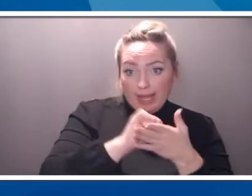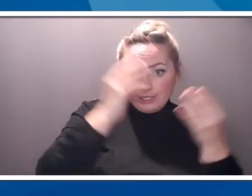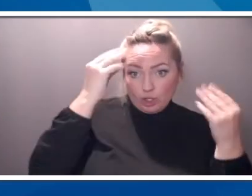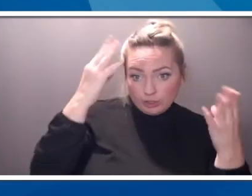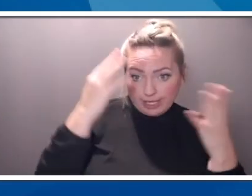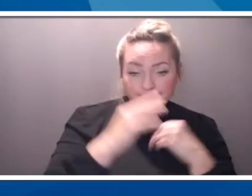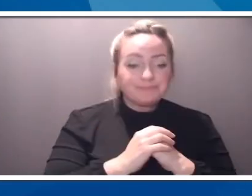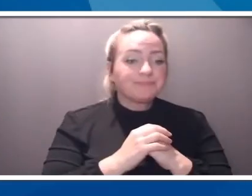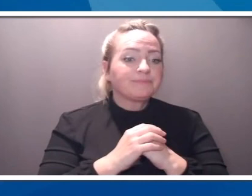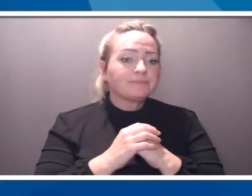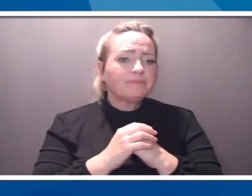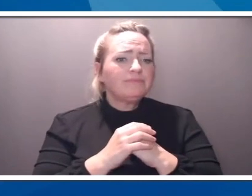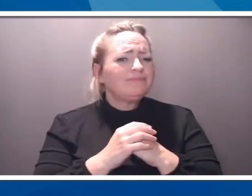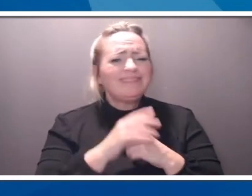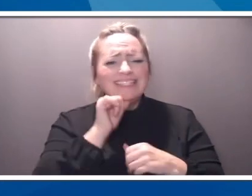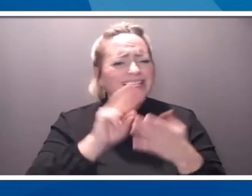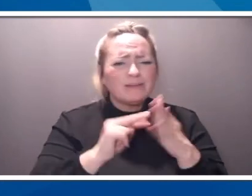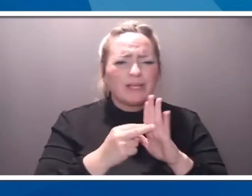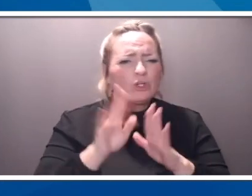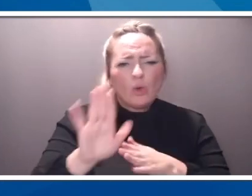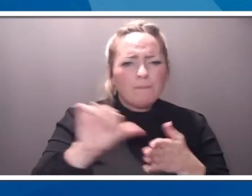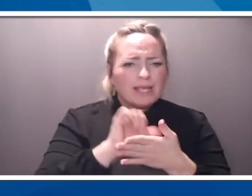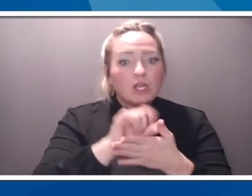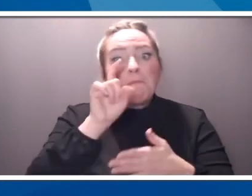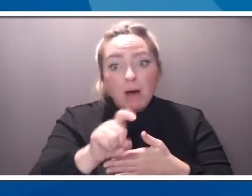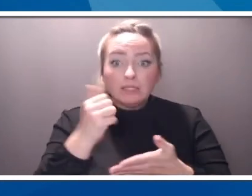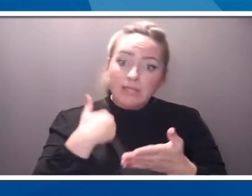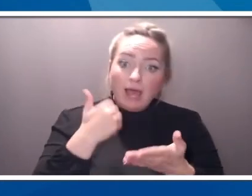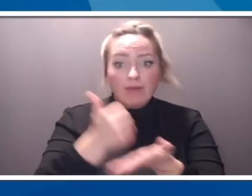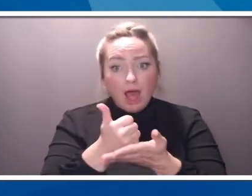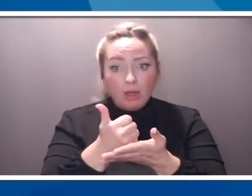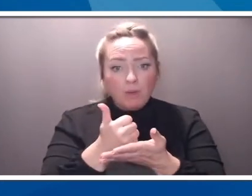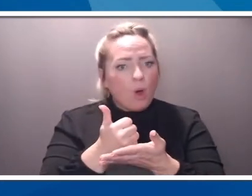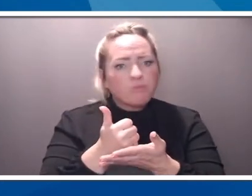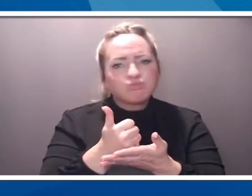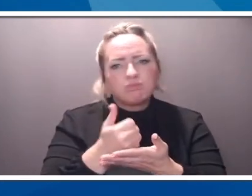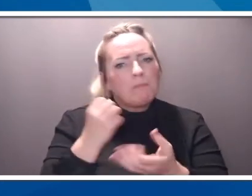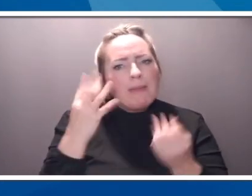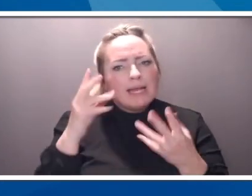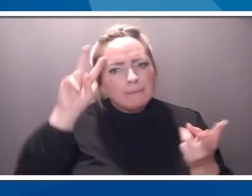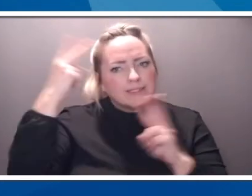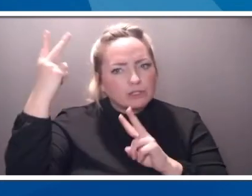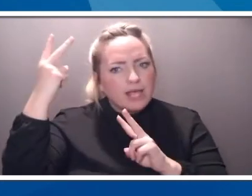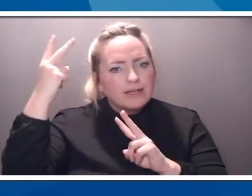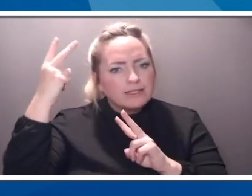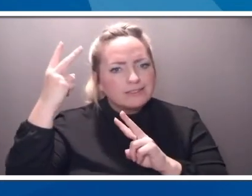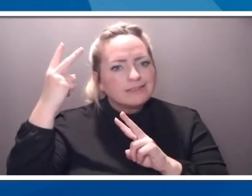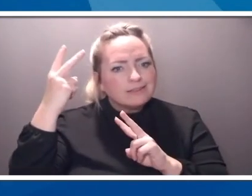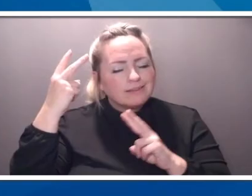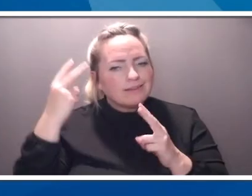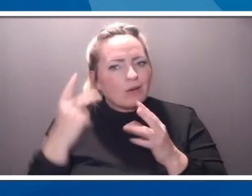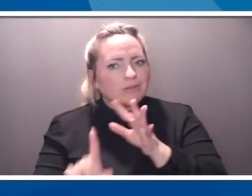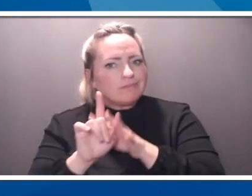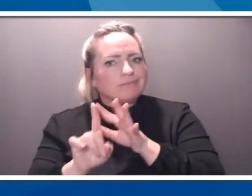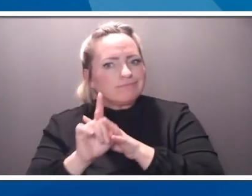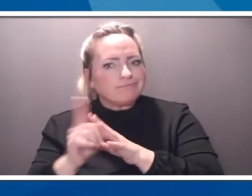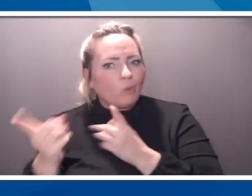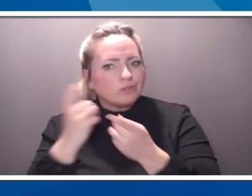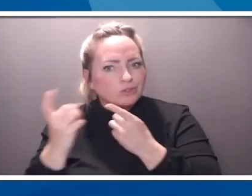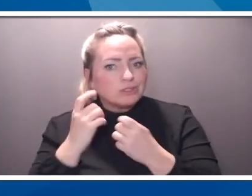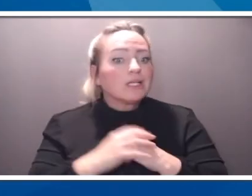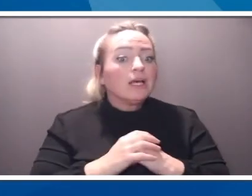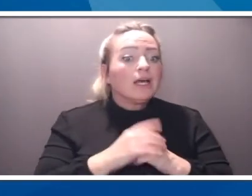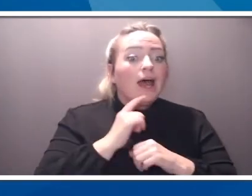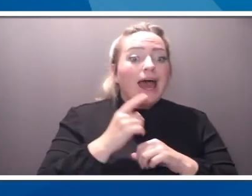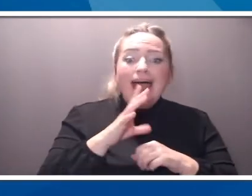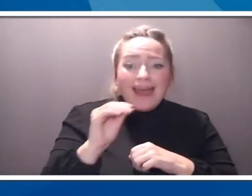order relative to other page content. So this doesn't mean your pages must have help. That's one of the misunderstandings that was bubbling